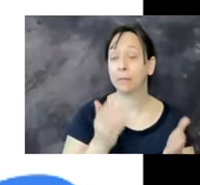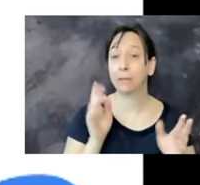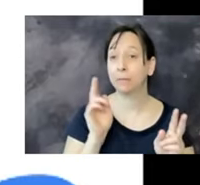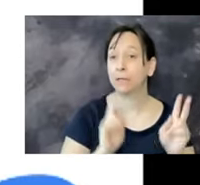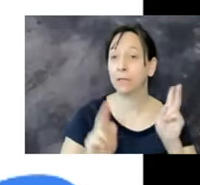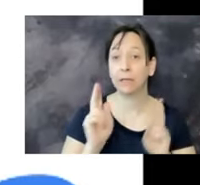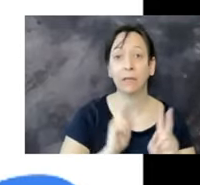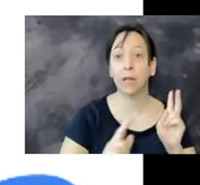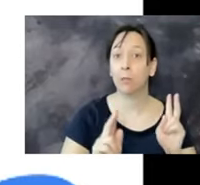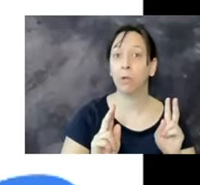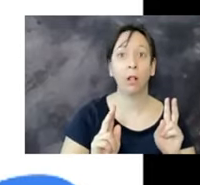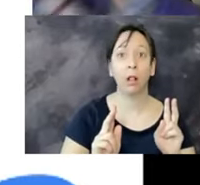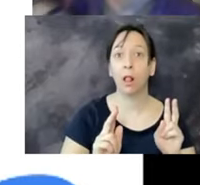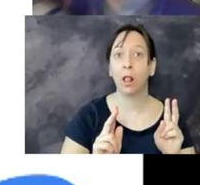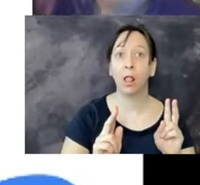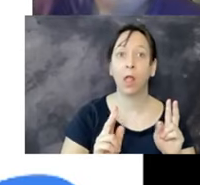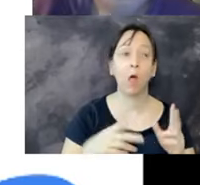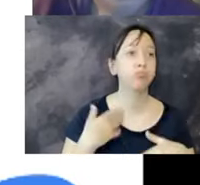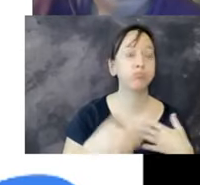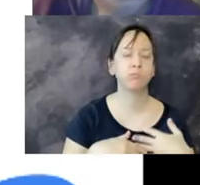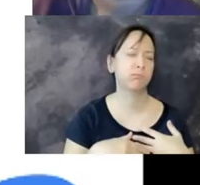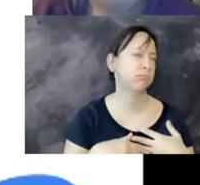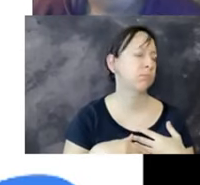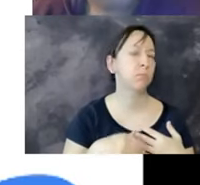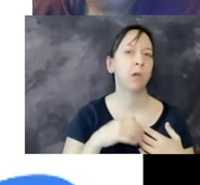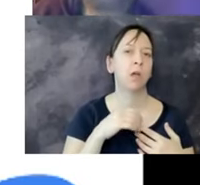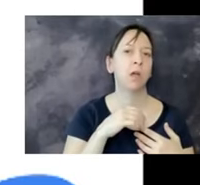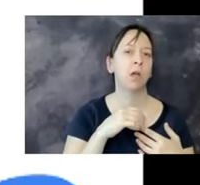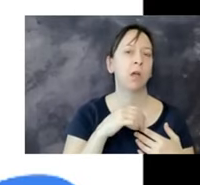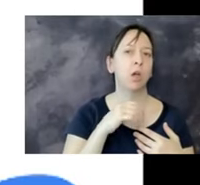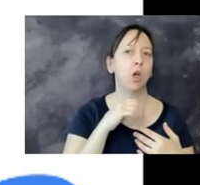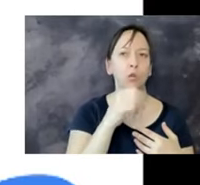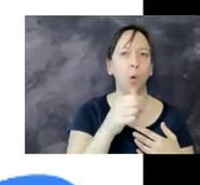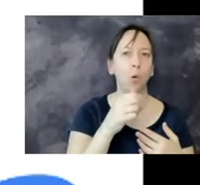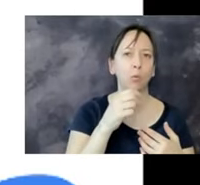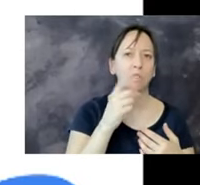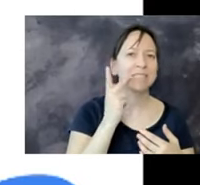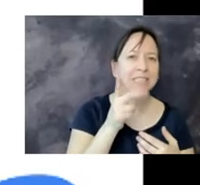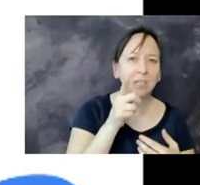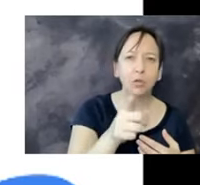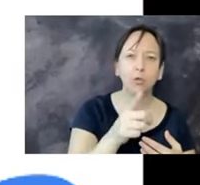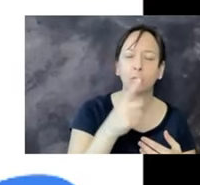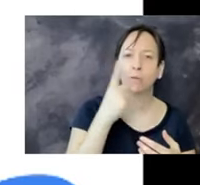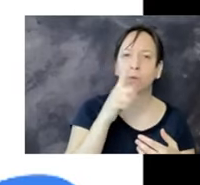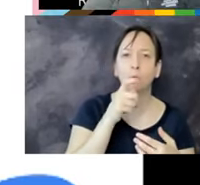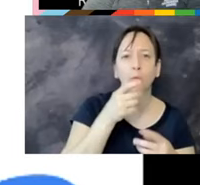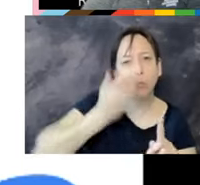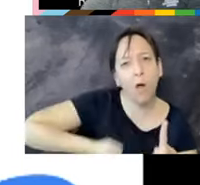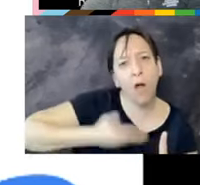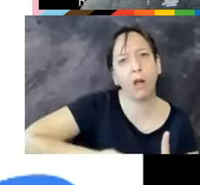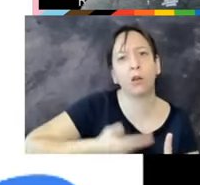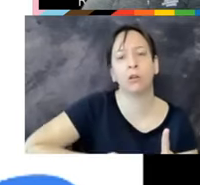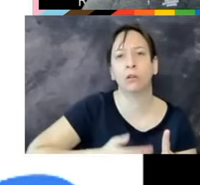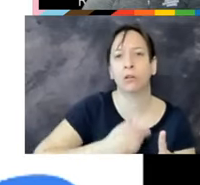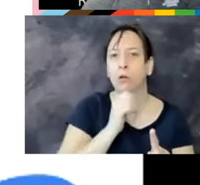people don't see you for who you are, and they want you to feel bad. And that's when supported decision making comes into play, because you have a